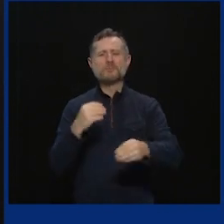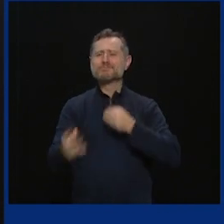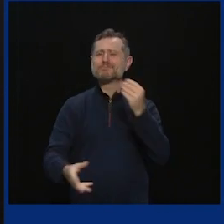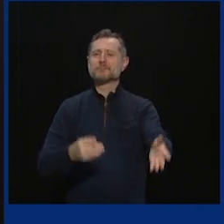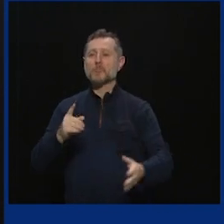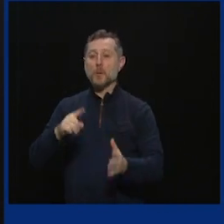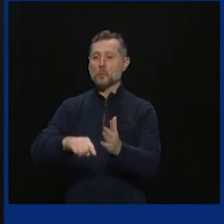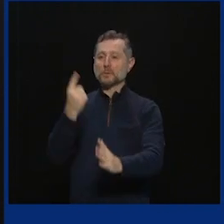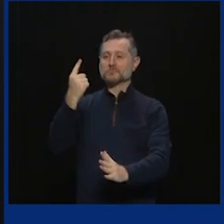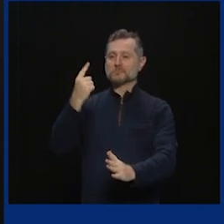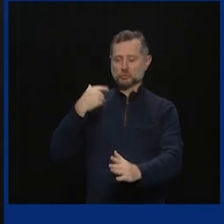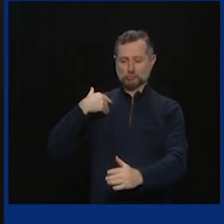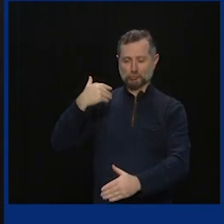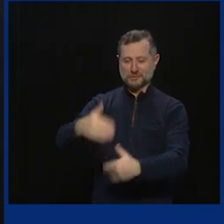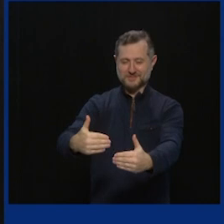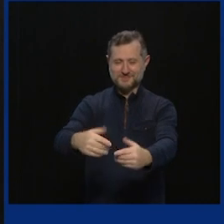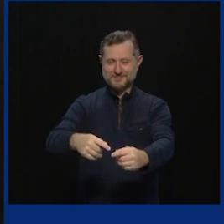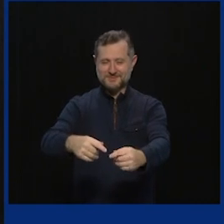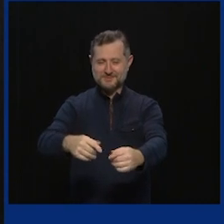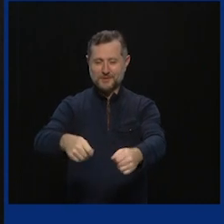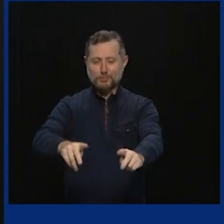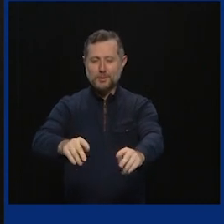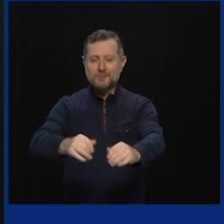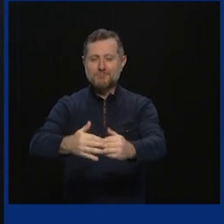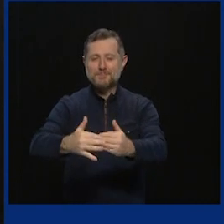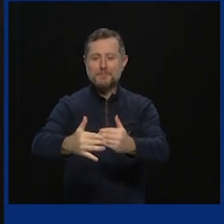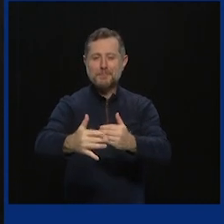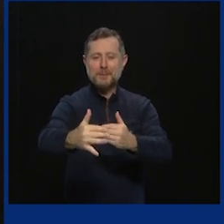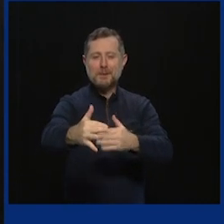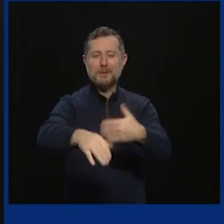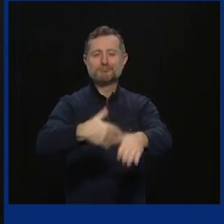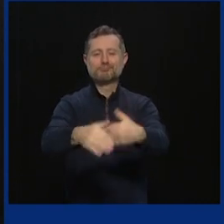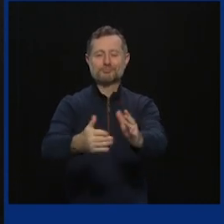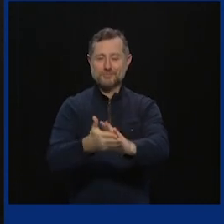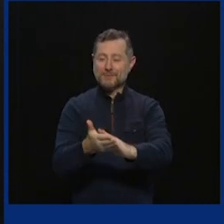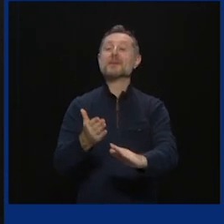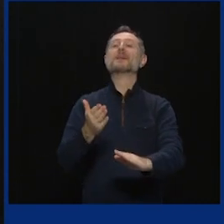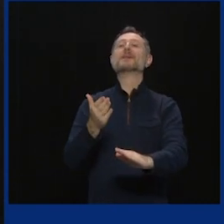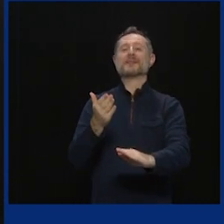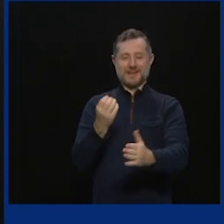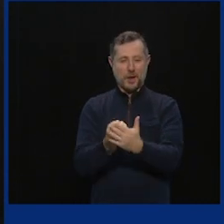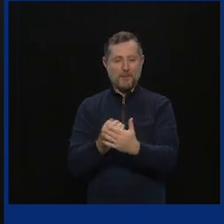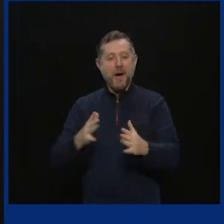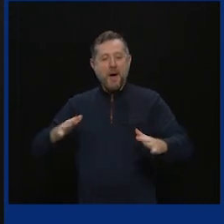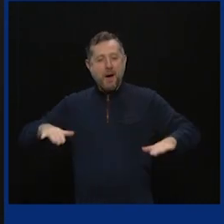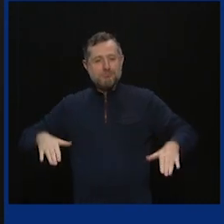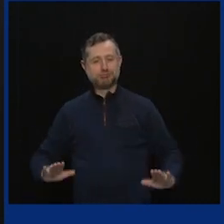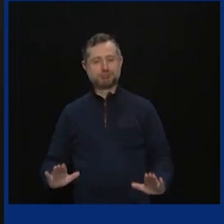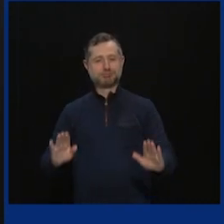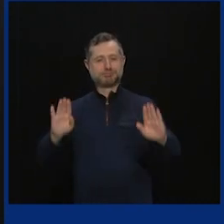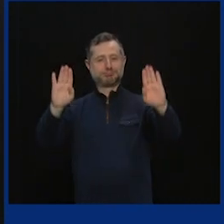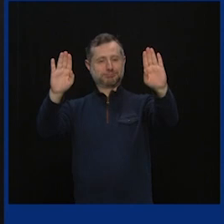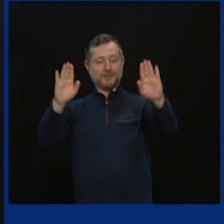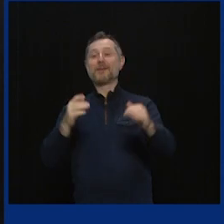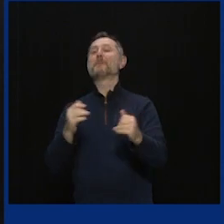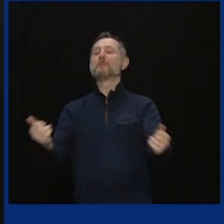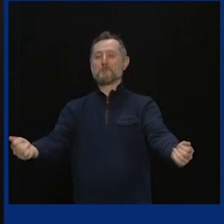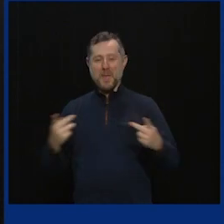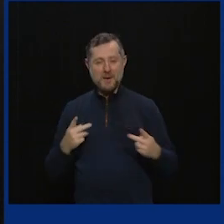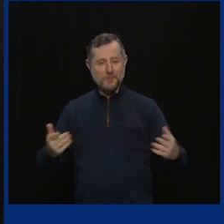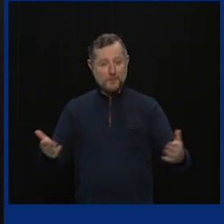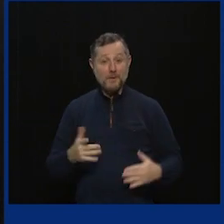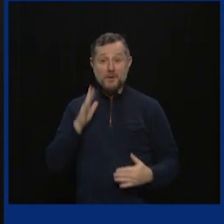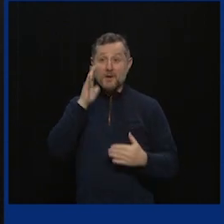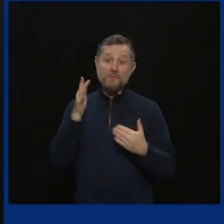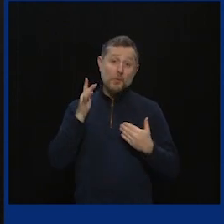jumpstart the economy, to bring us back. And I tell you, sure as I'm standing here, my friends, there will be a time when we look back and they'll say, how did they get out of